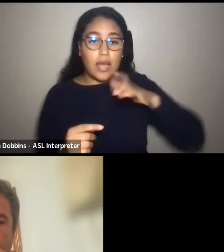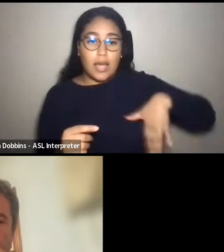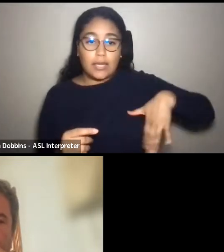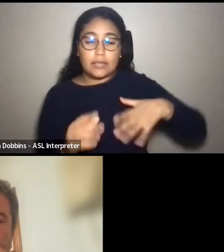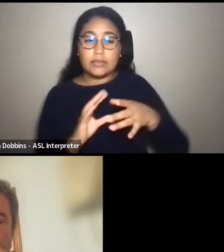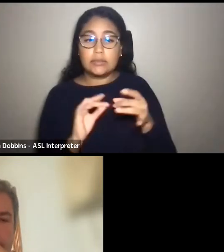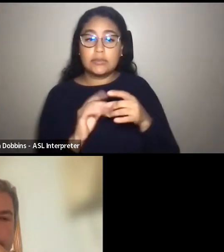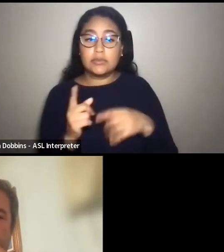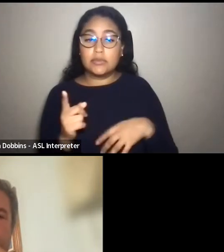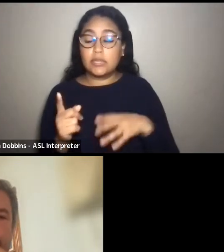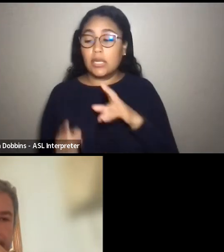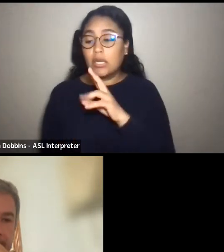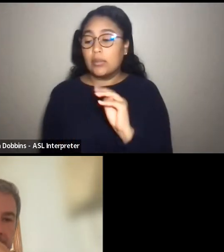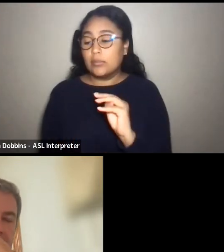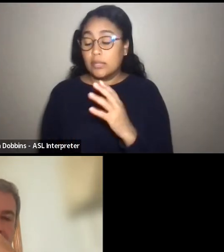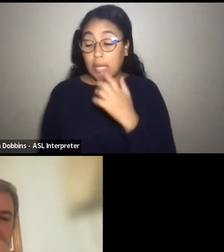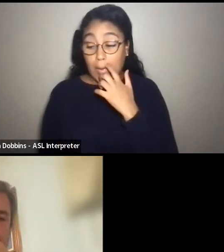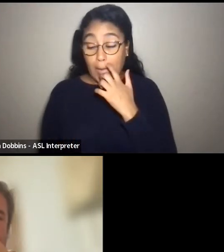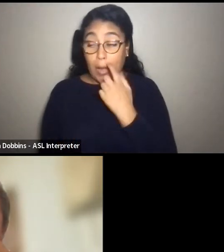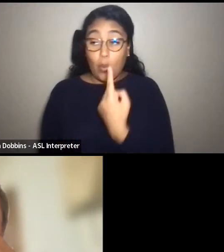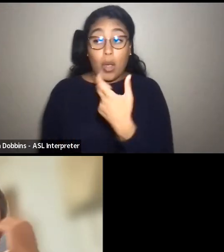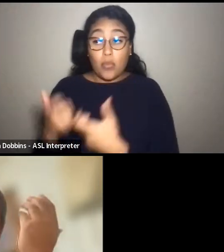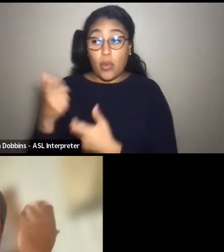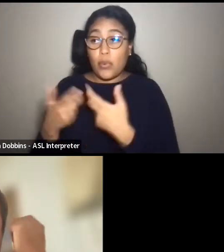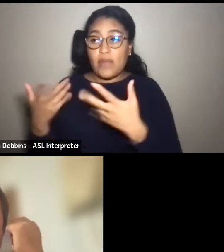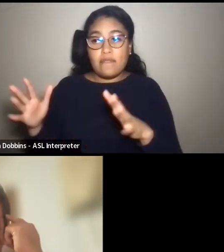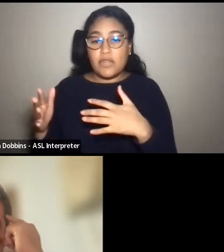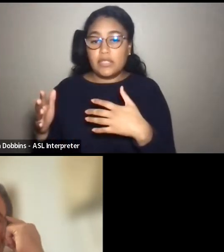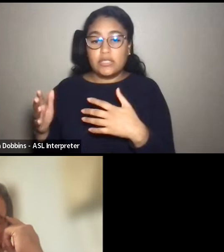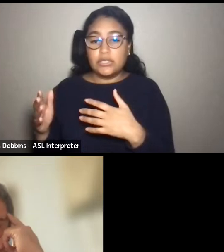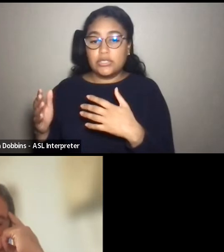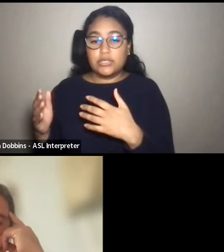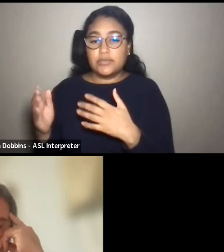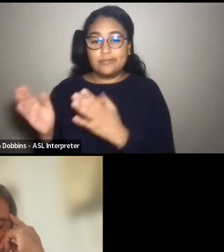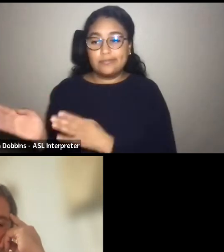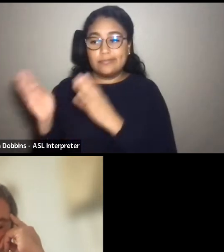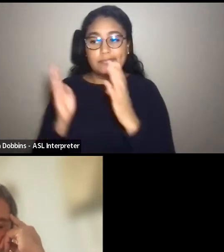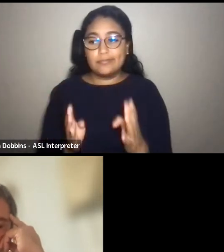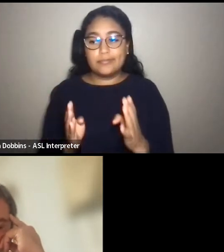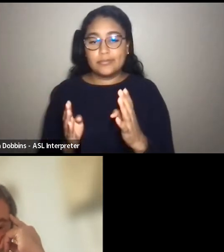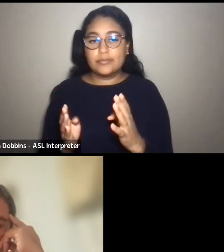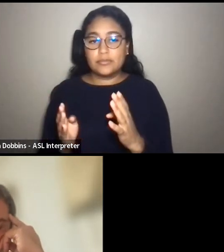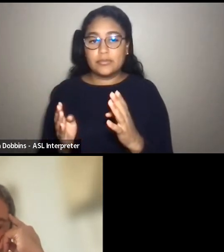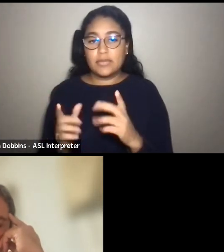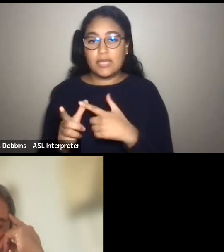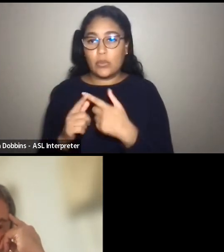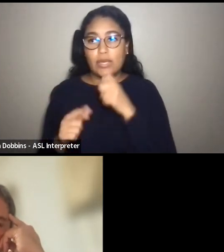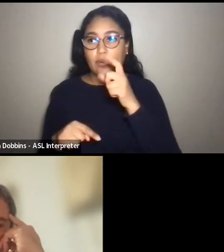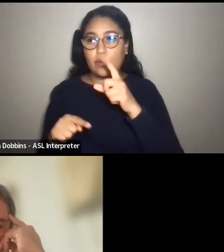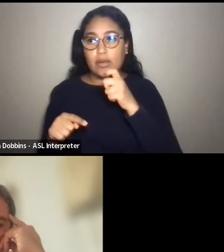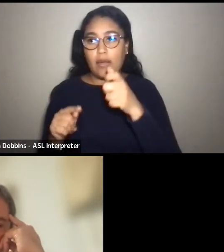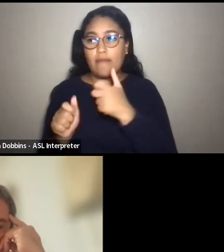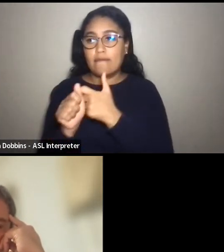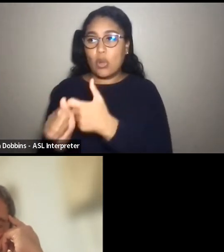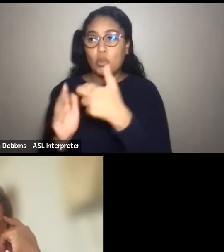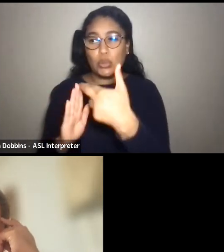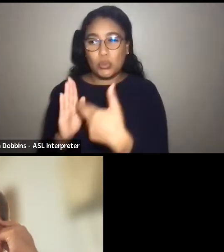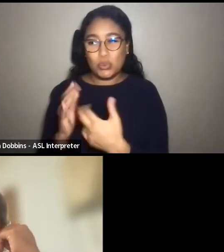Okay. The problem is we already moved on from that item. We will be out of compliance.